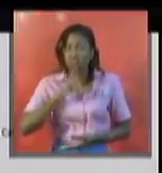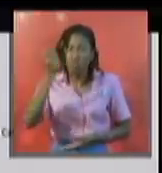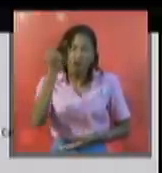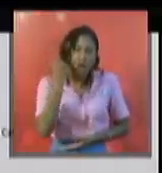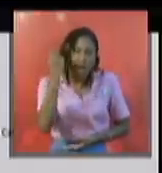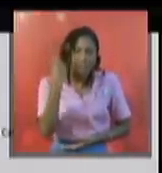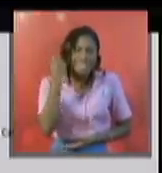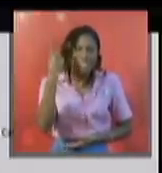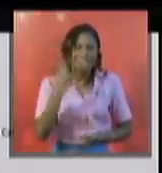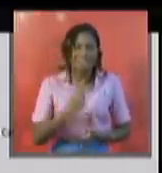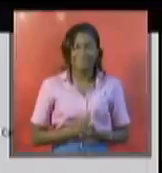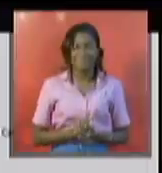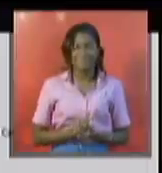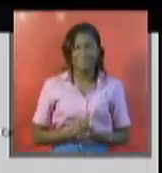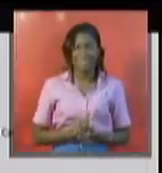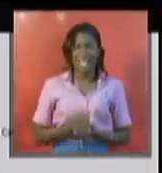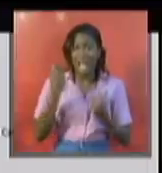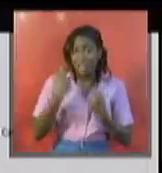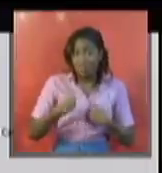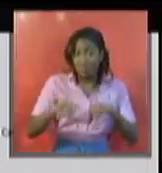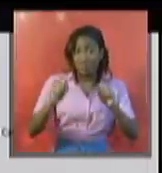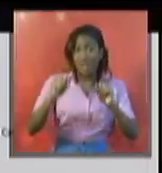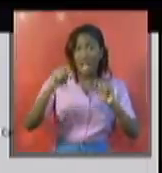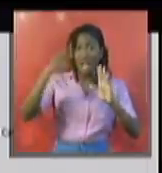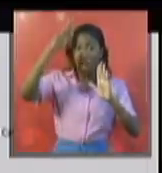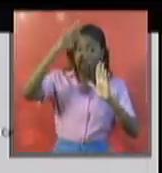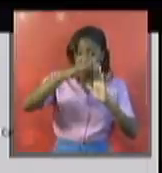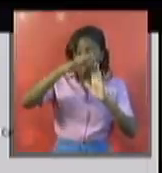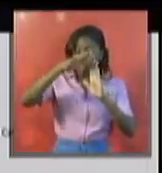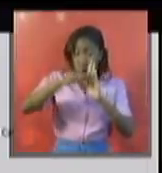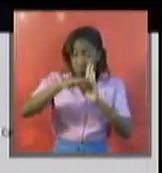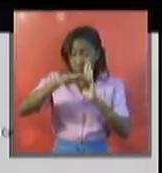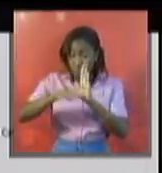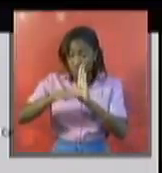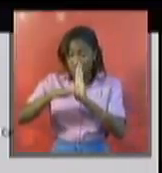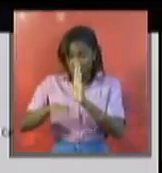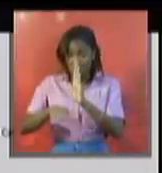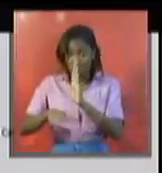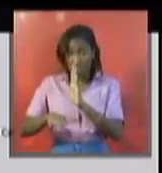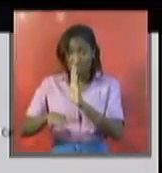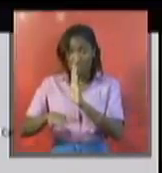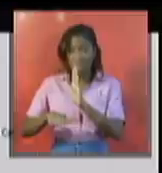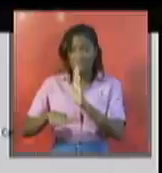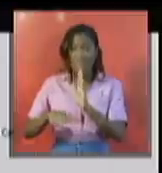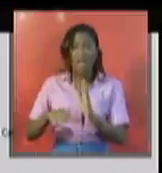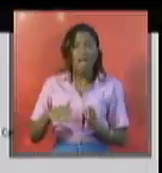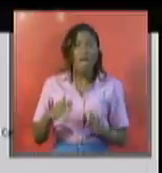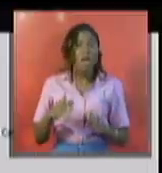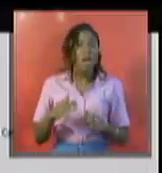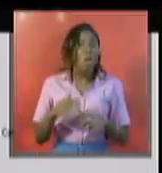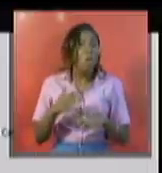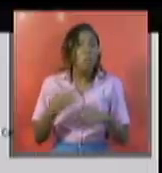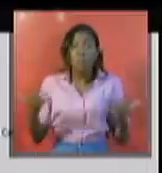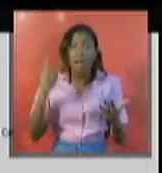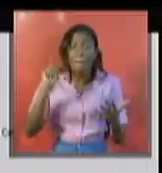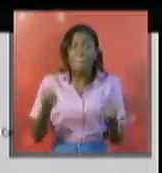this and to bring our curve down a second time, which we will do, it requires the